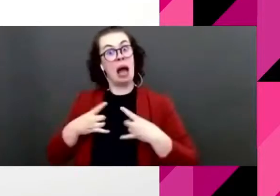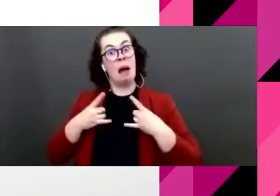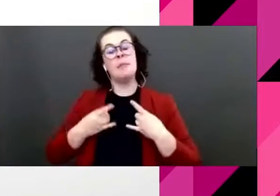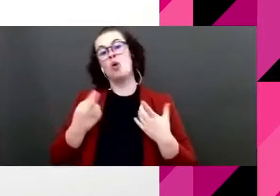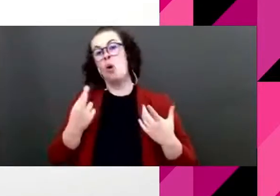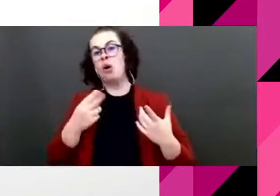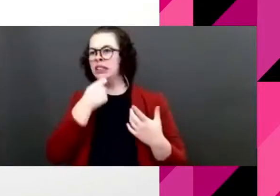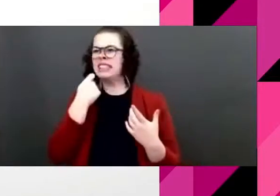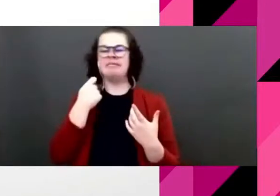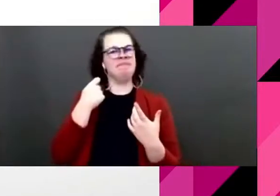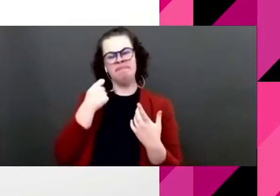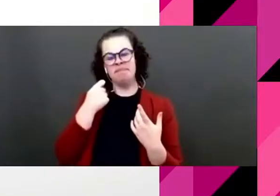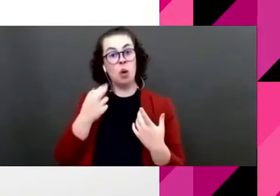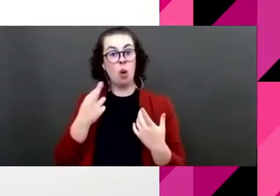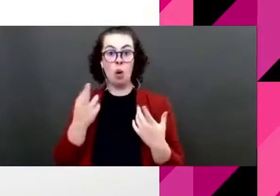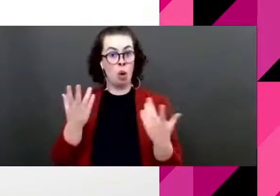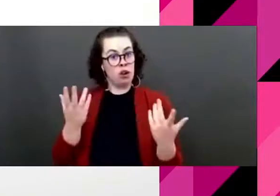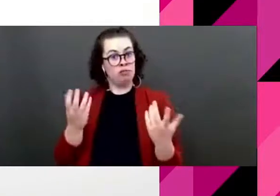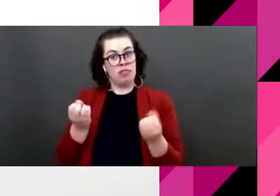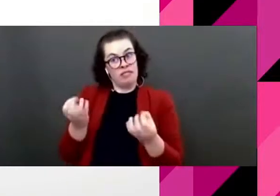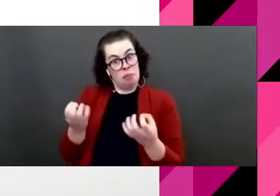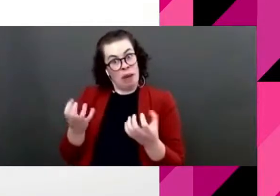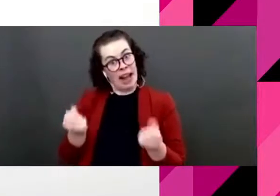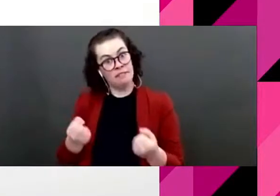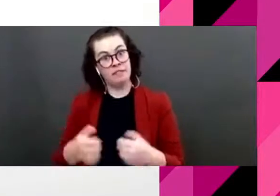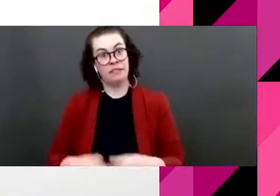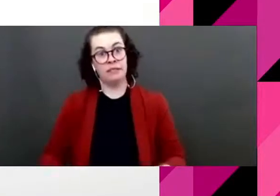in particular? That's a question from Francis.